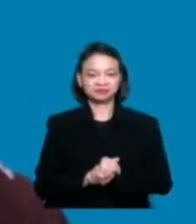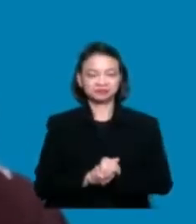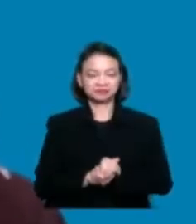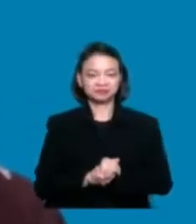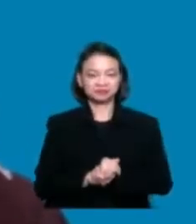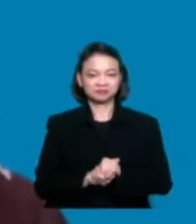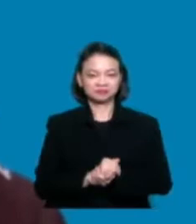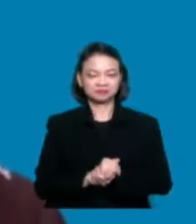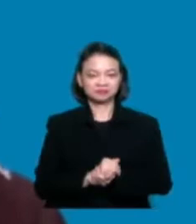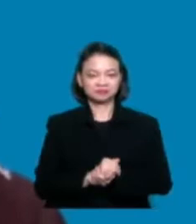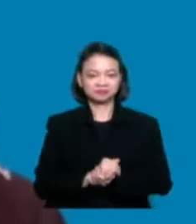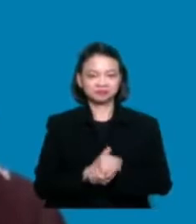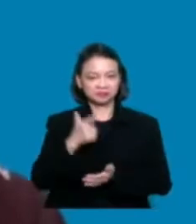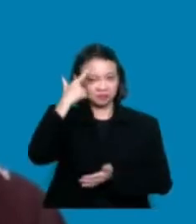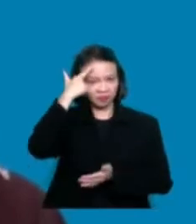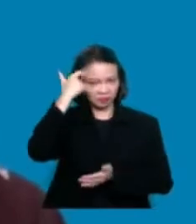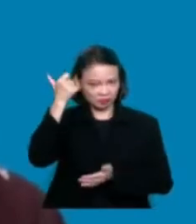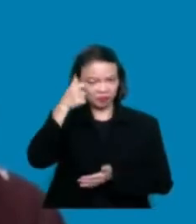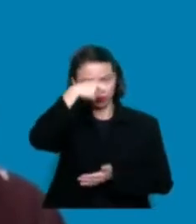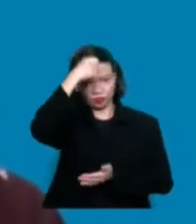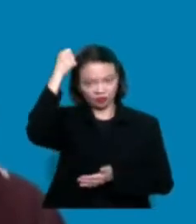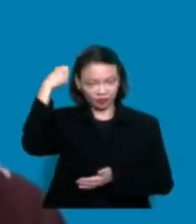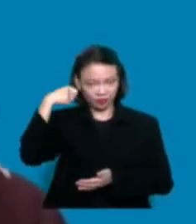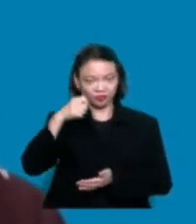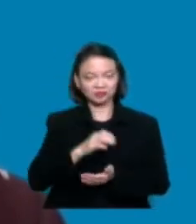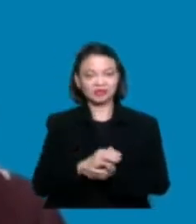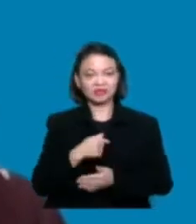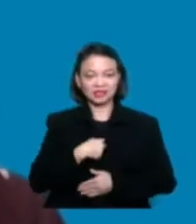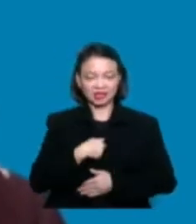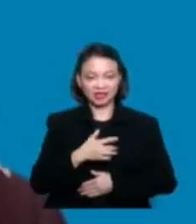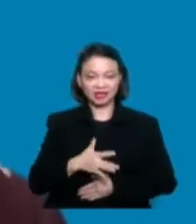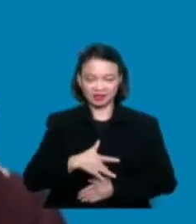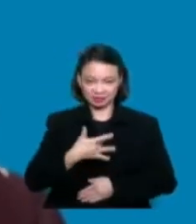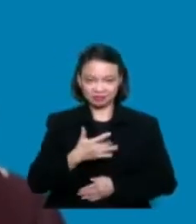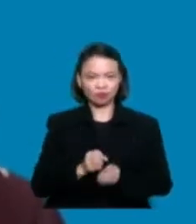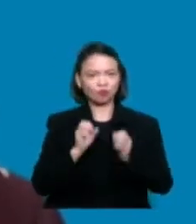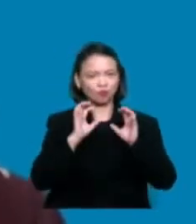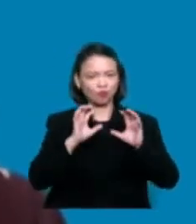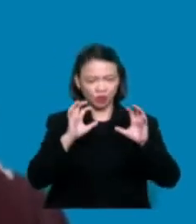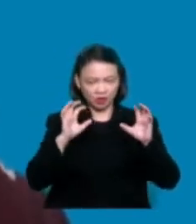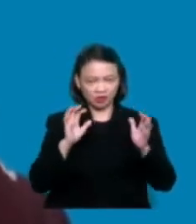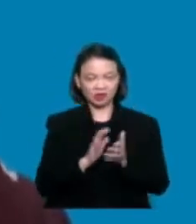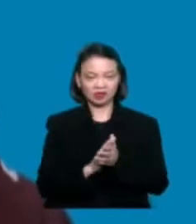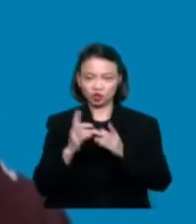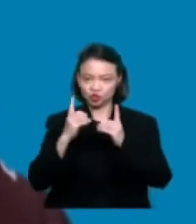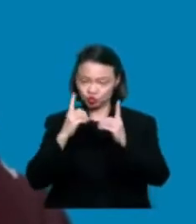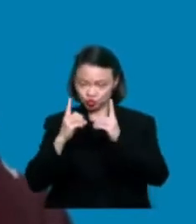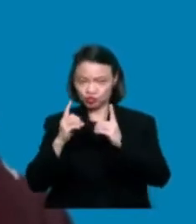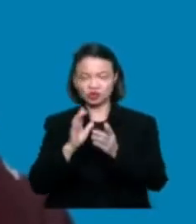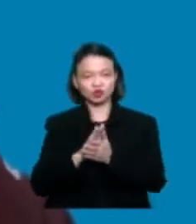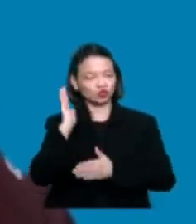and start looking at it. I think quite a lot has already been discussed by my fellow esteemed panelists.